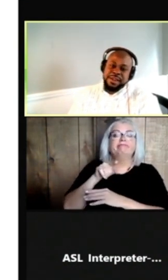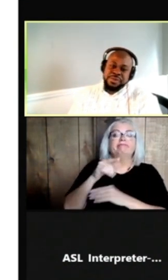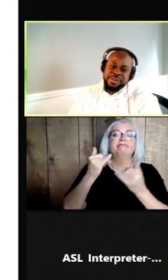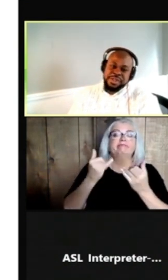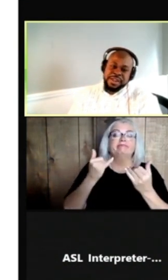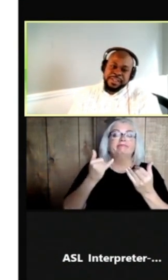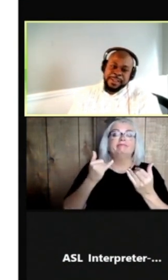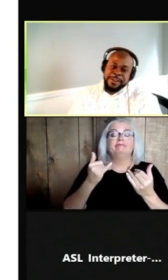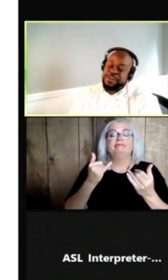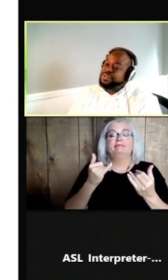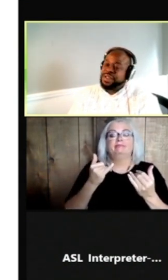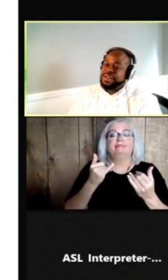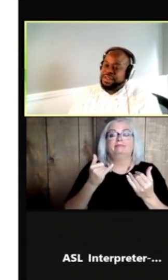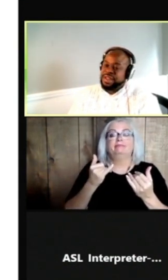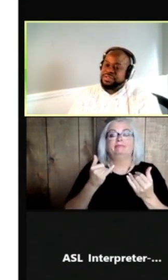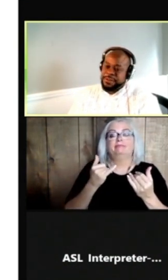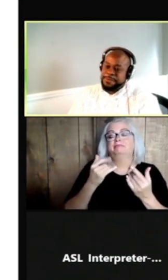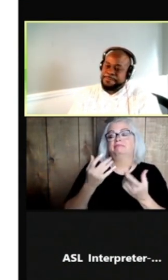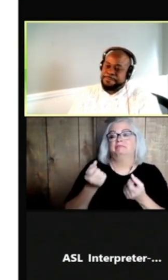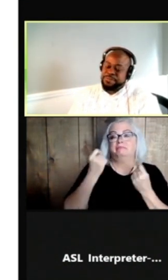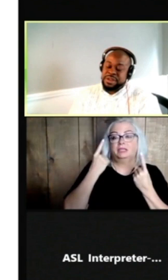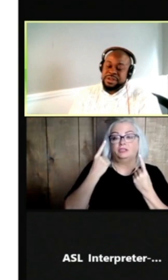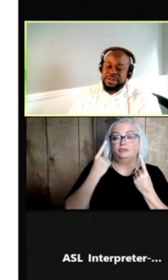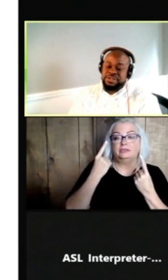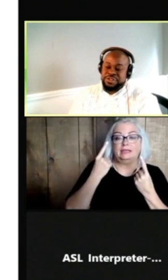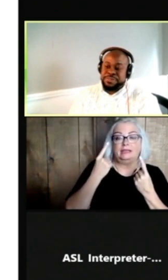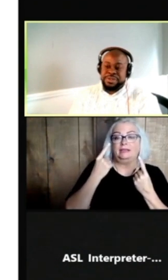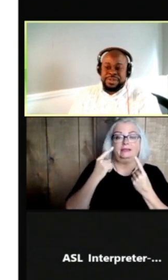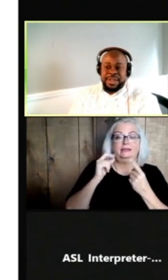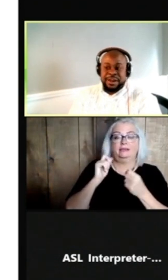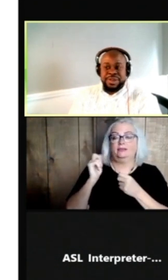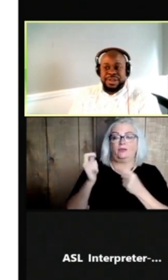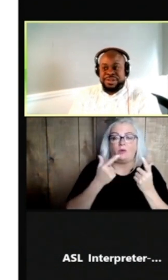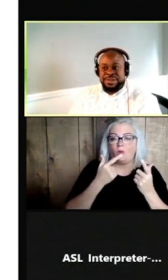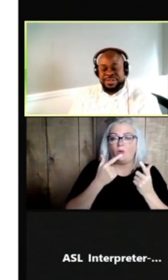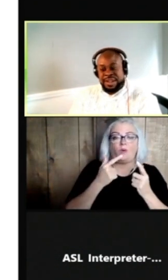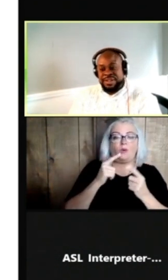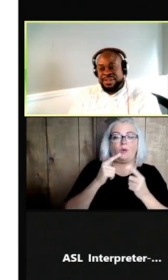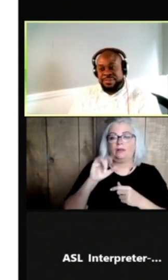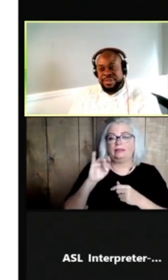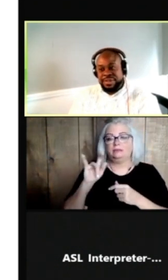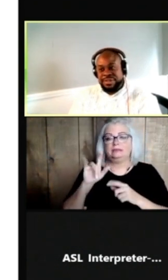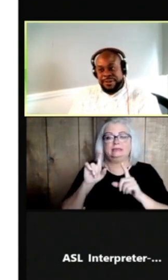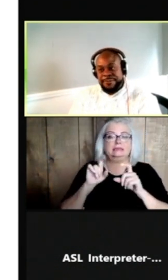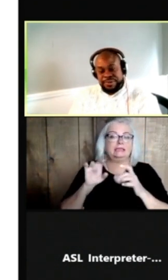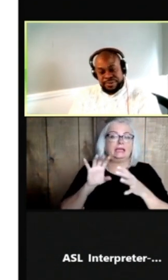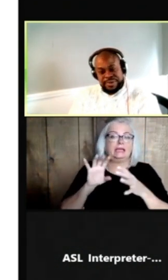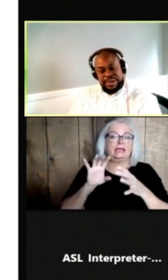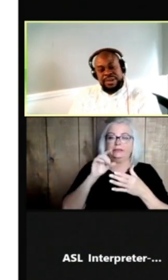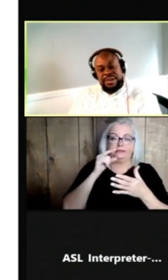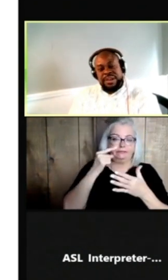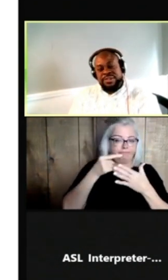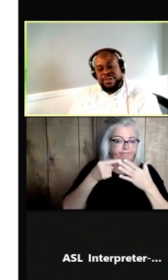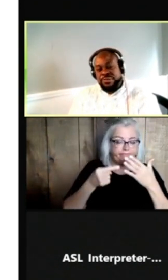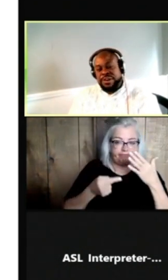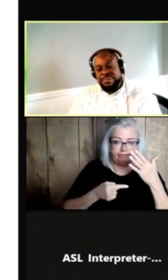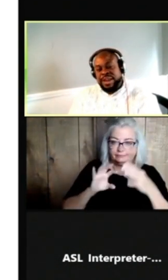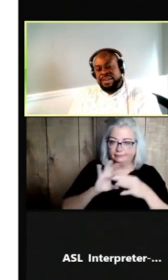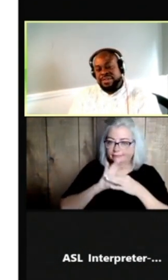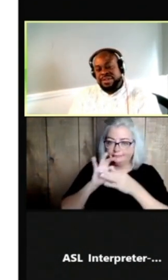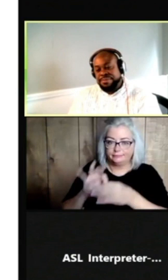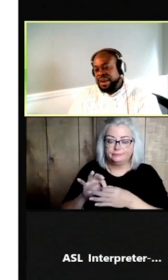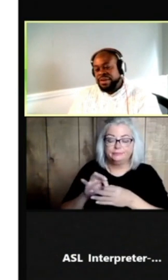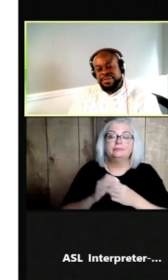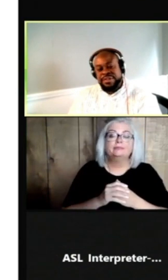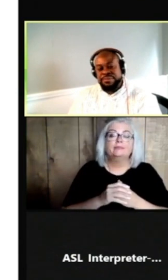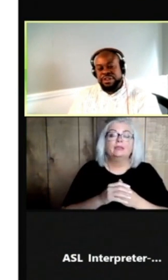want to make. I want to say that understanding that stuff contributes to how we understand some of this stuff too. And so I'm going to